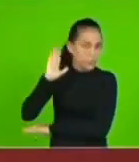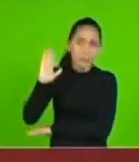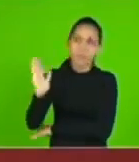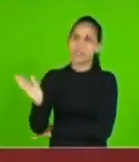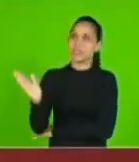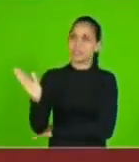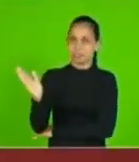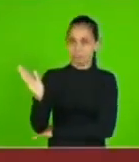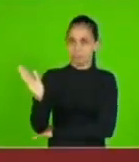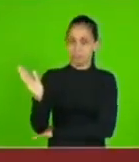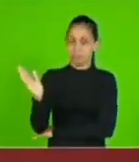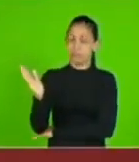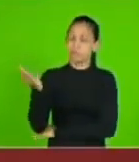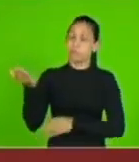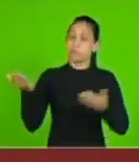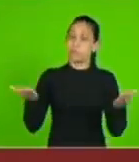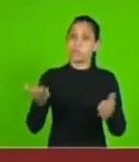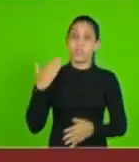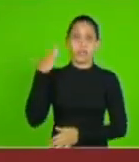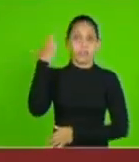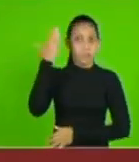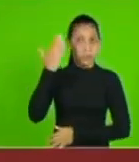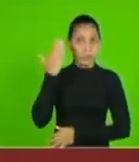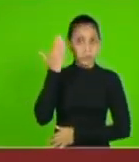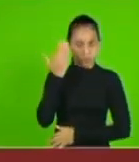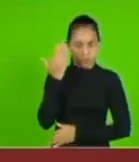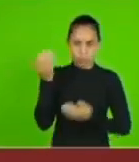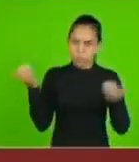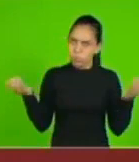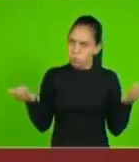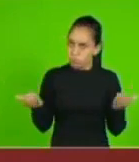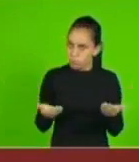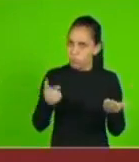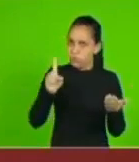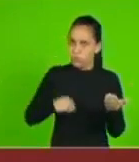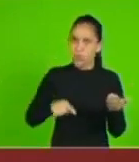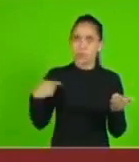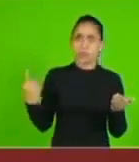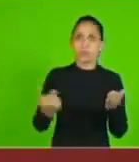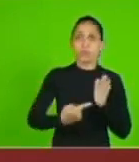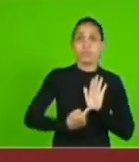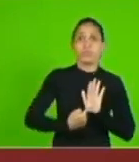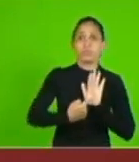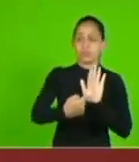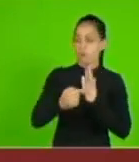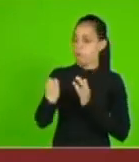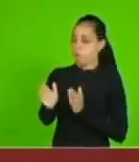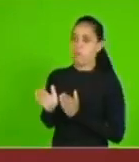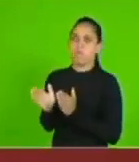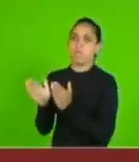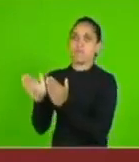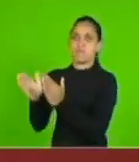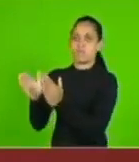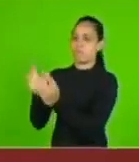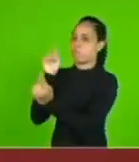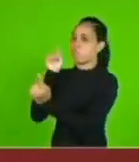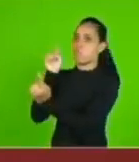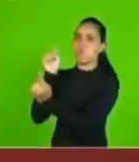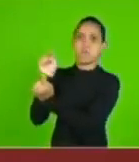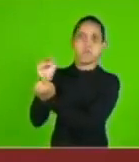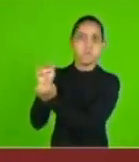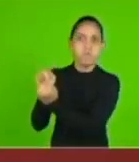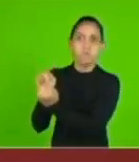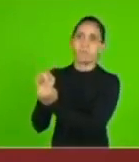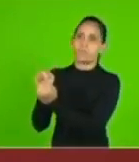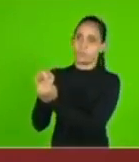And this word has exactly this purpose, to give us a direction, to give us